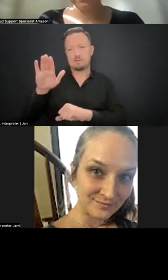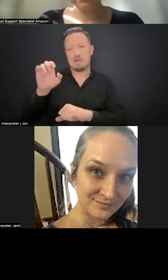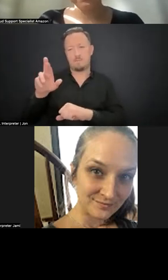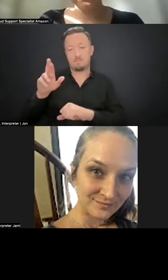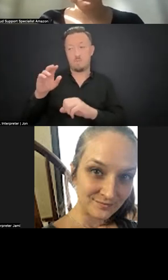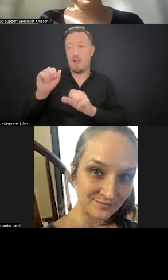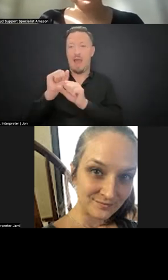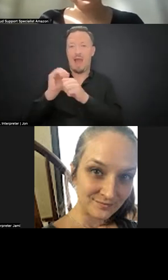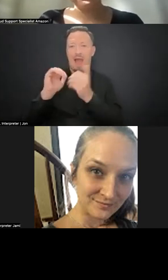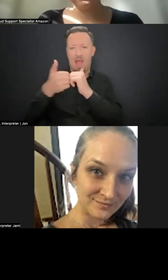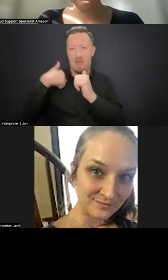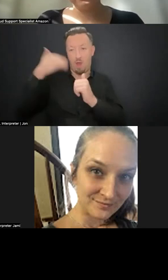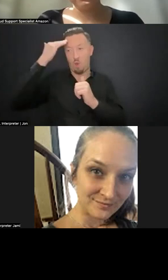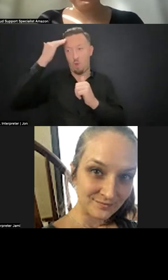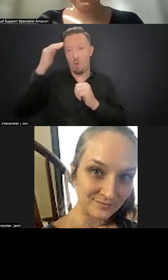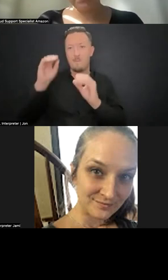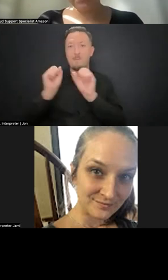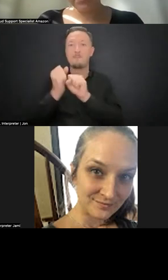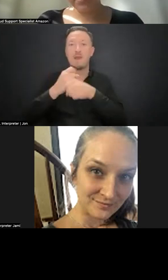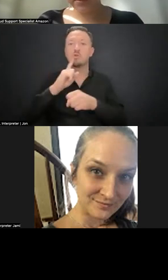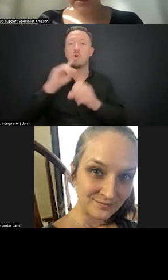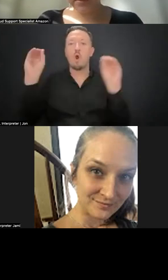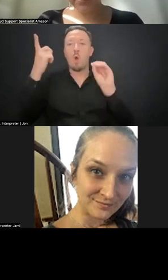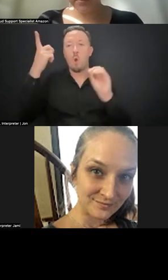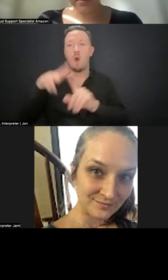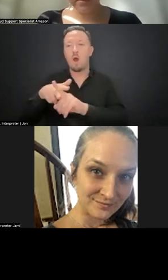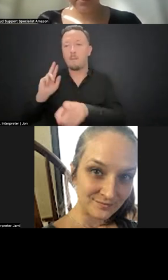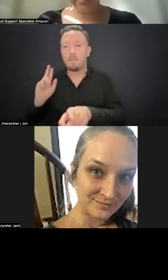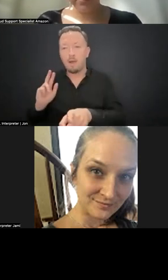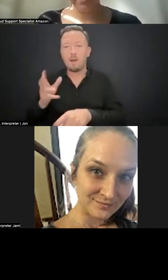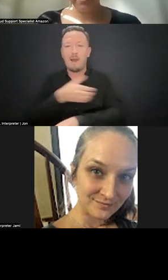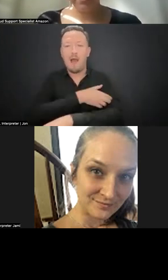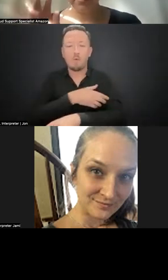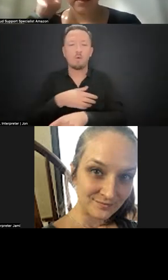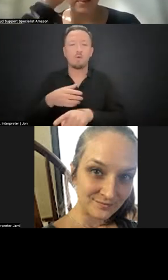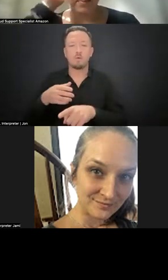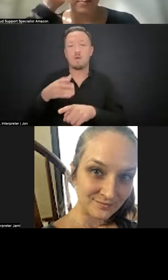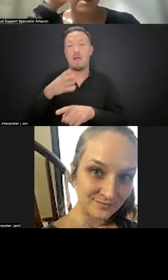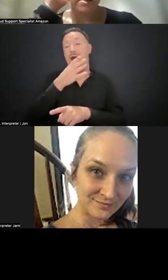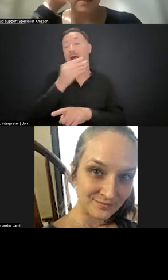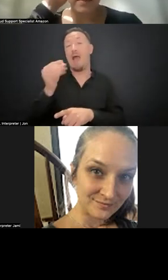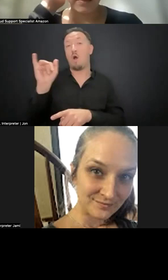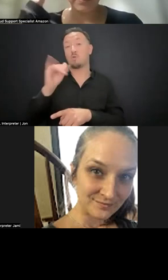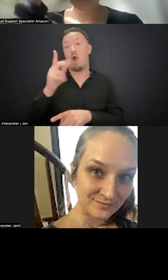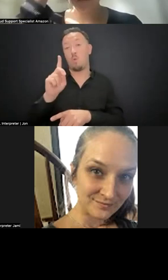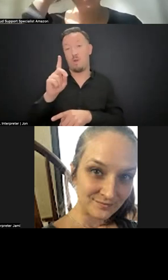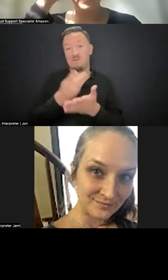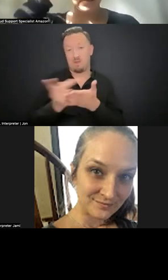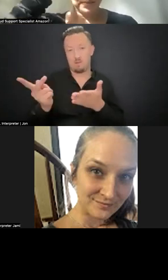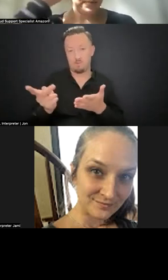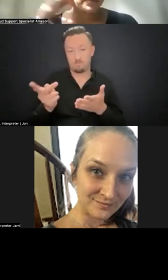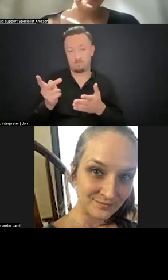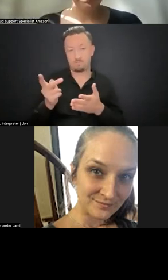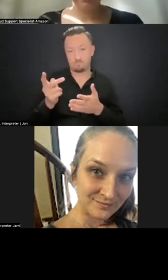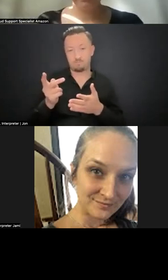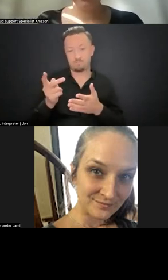unplugs it, power, redundancy, and on and on and on, and then hardware failure. What